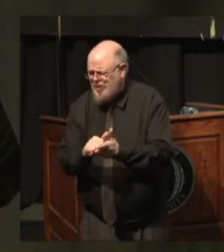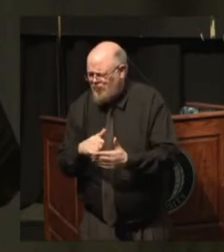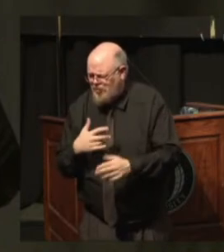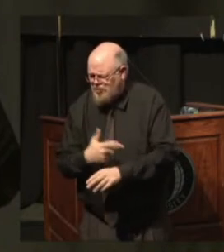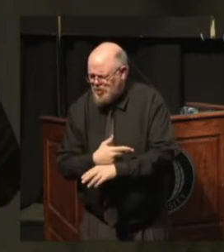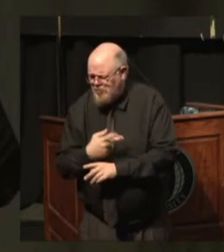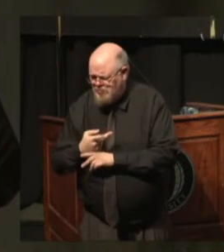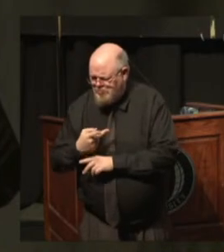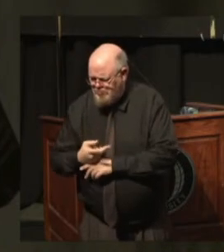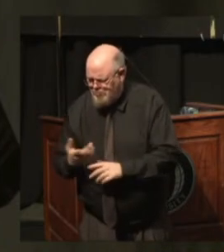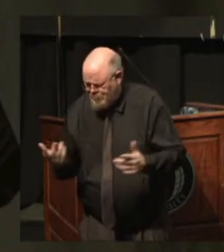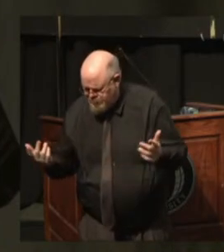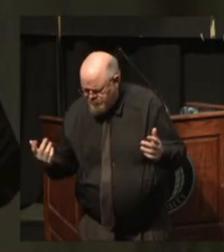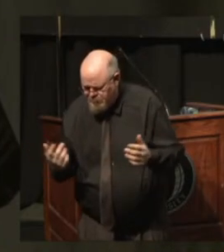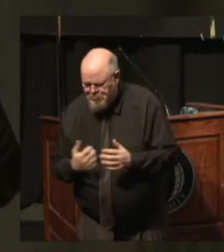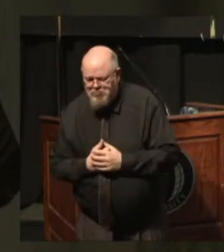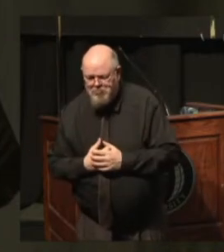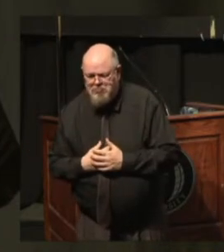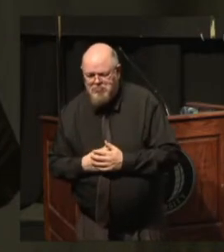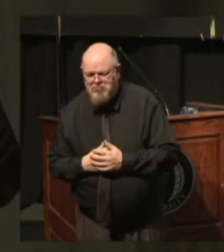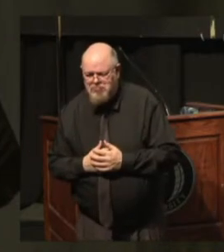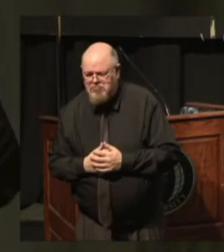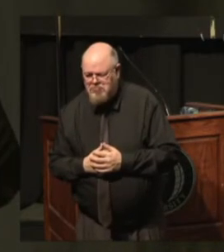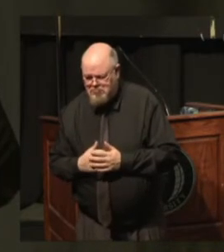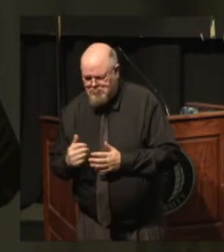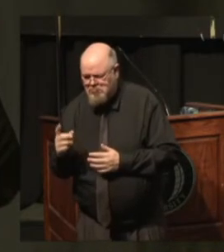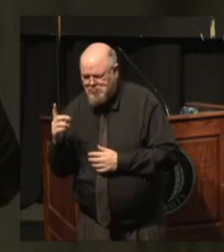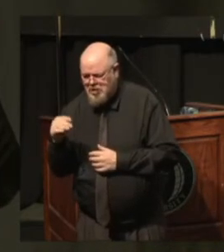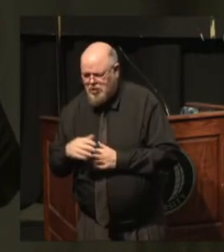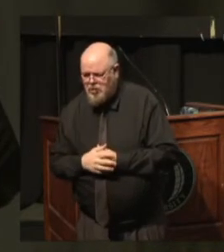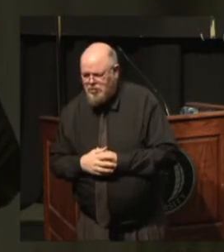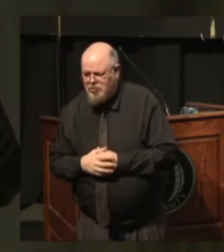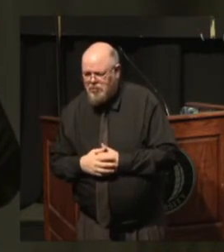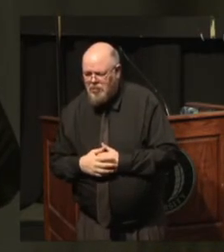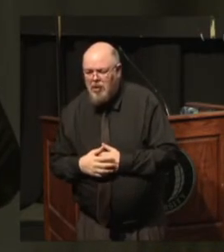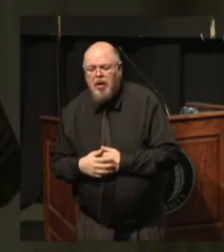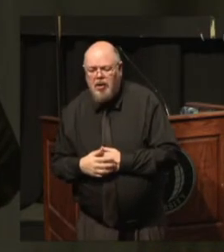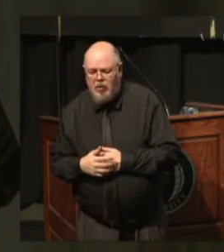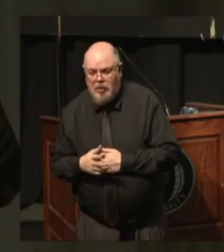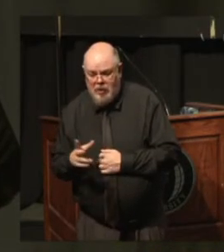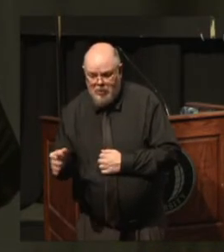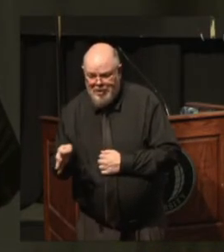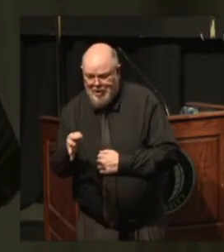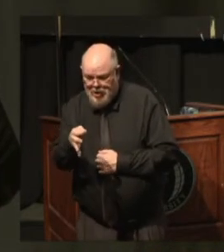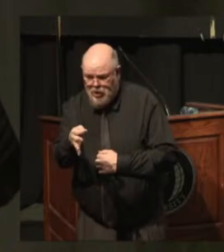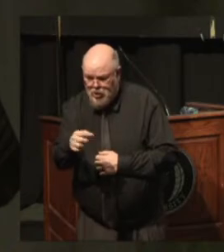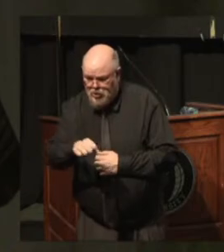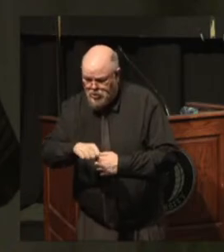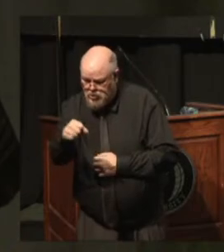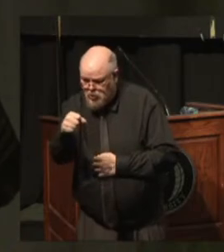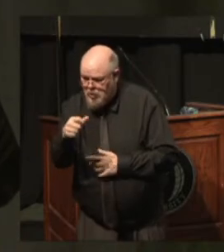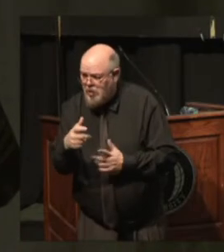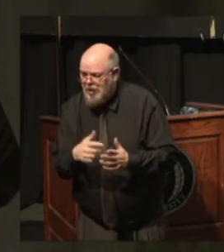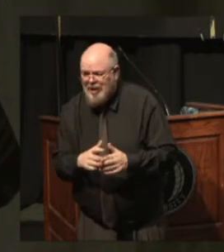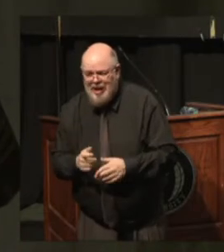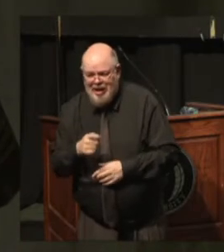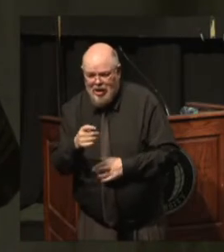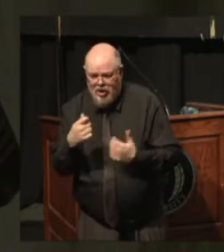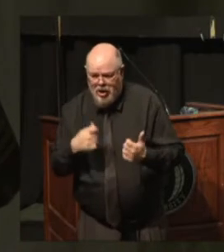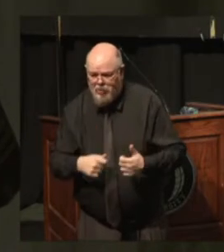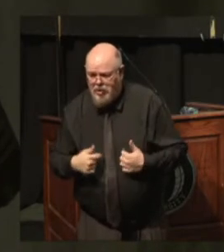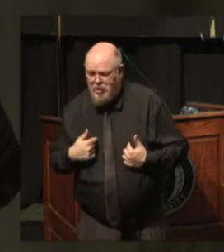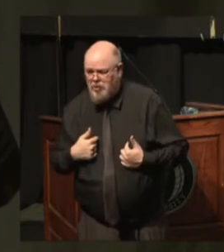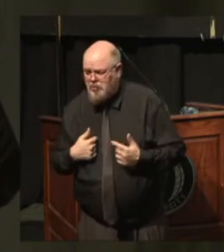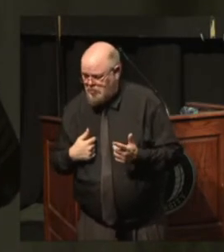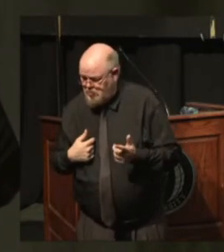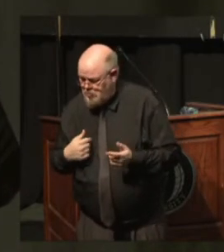says, I'm going to help you out. Put on my armor. Take my sword. So David, Michael J. Fox, puts on this